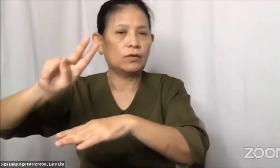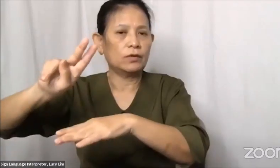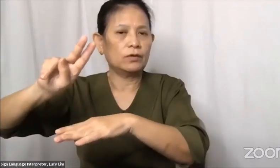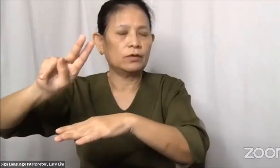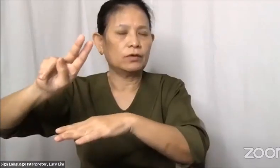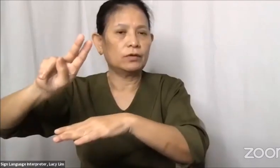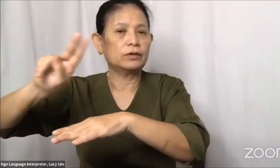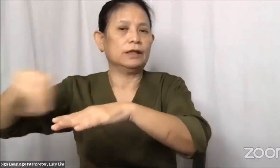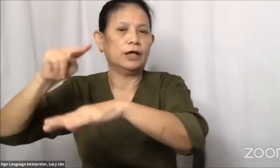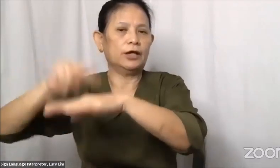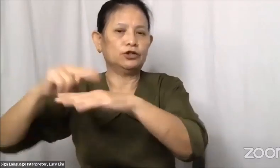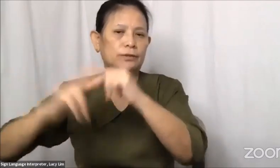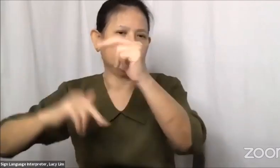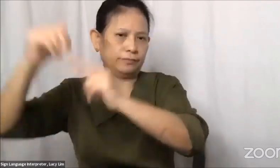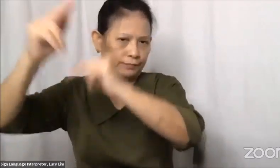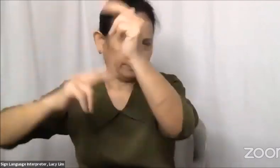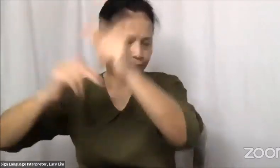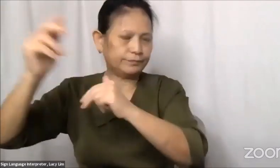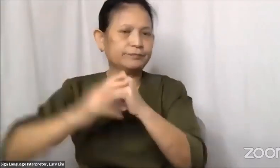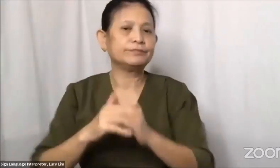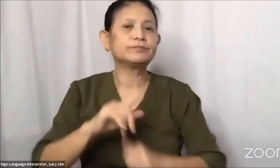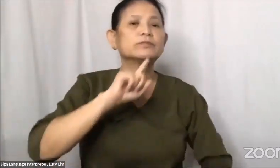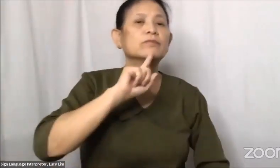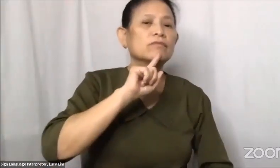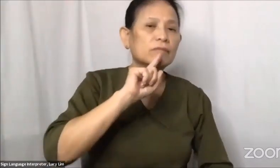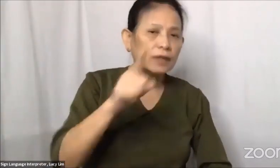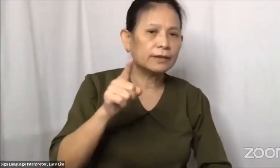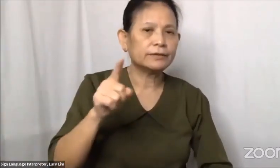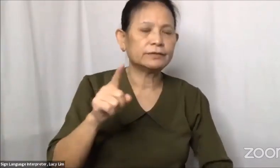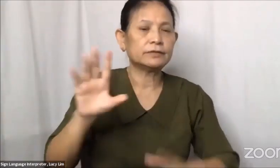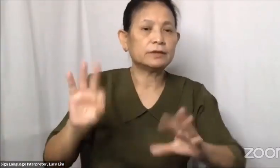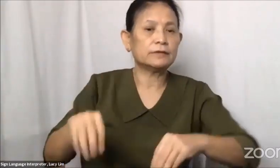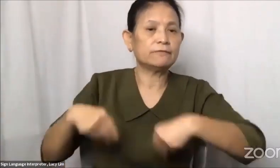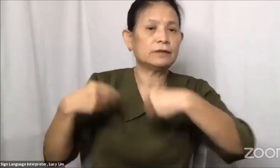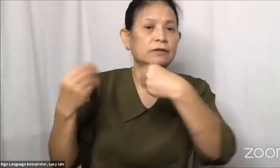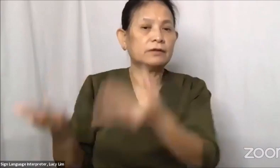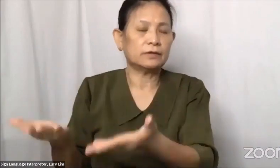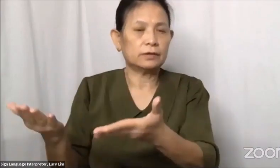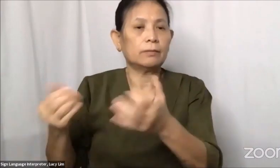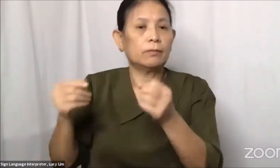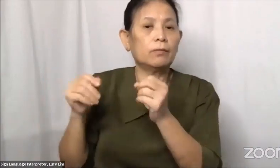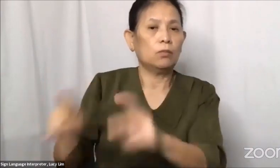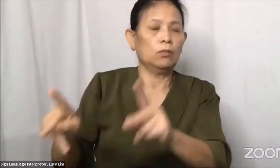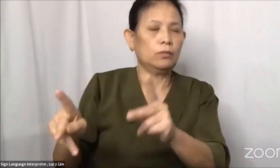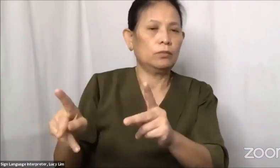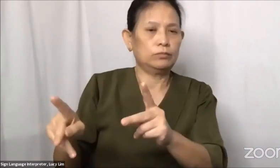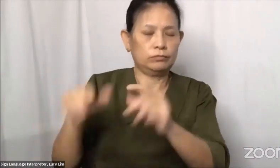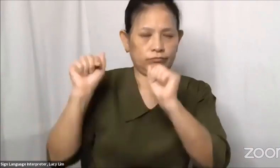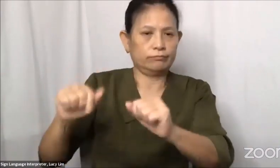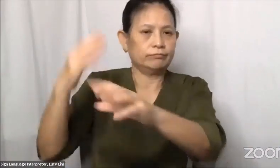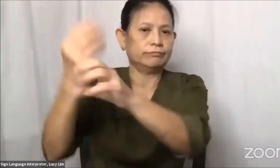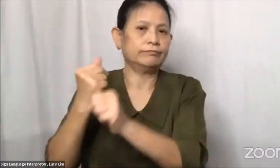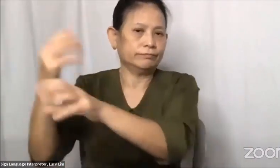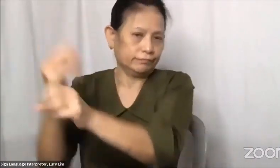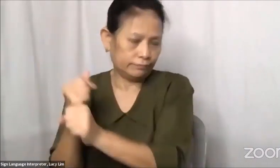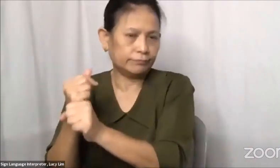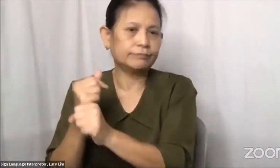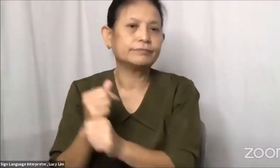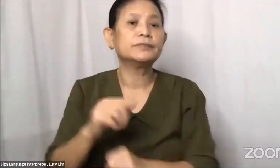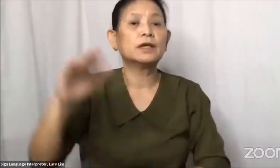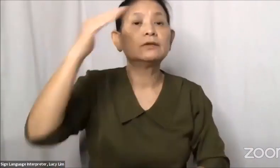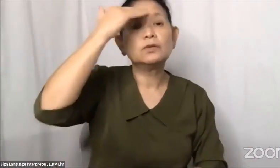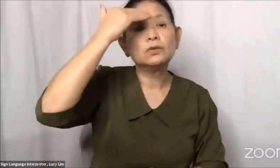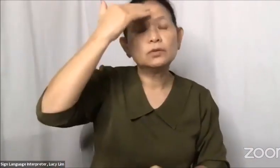to the country. So actually, if we give them opportunity, they will get it. And as you know, because